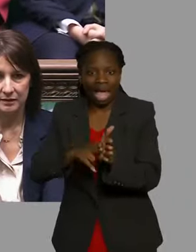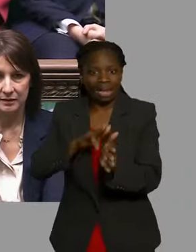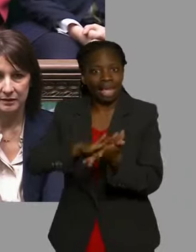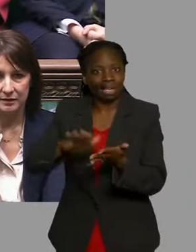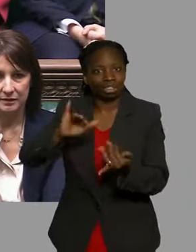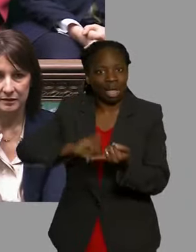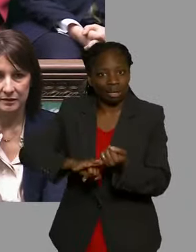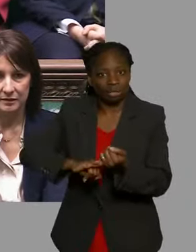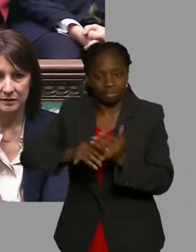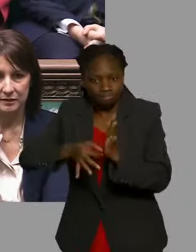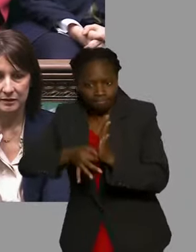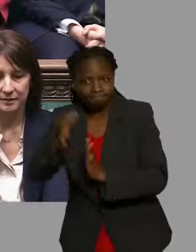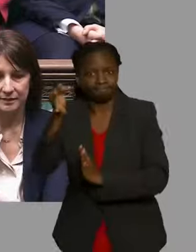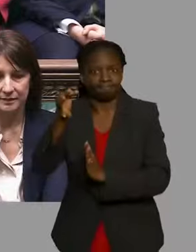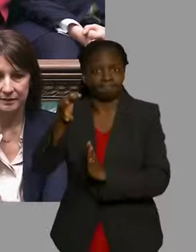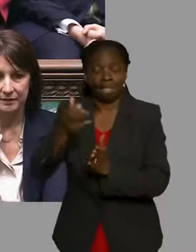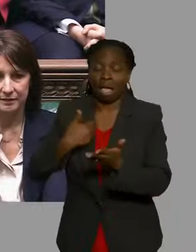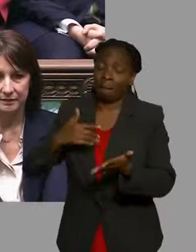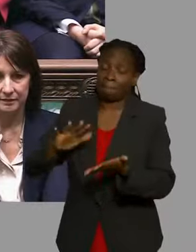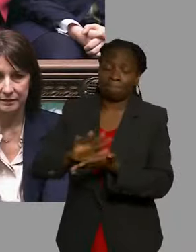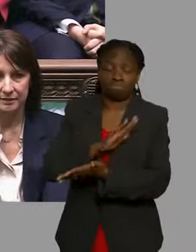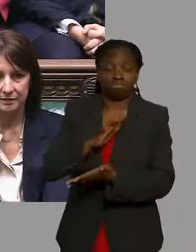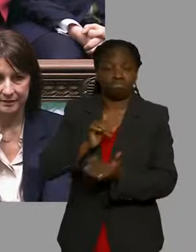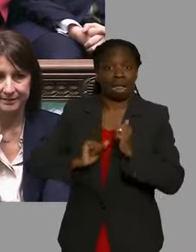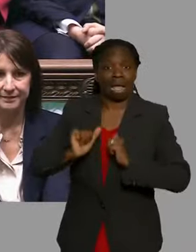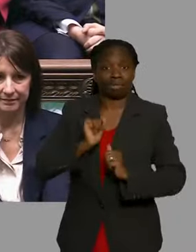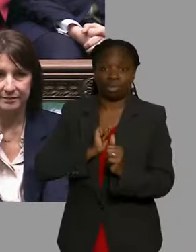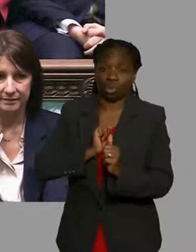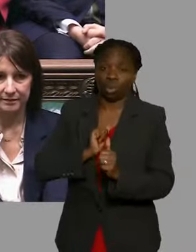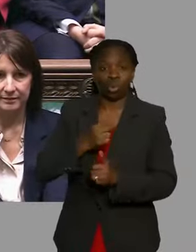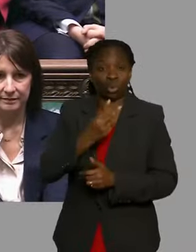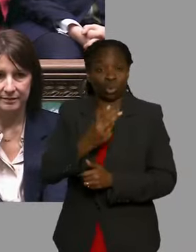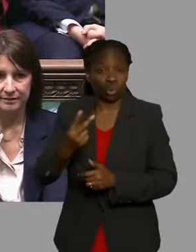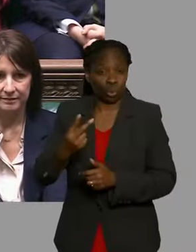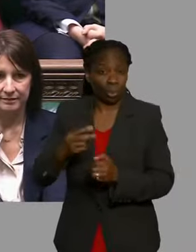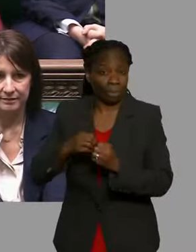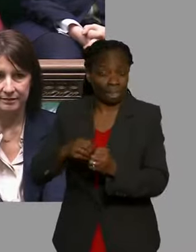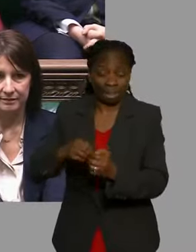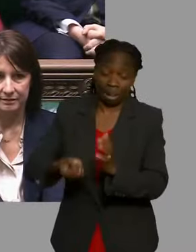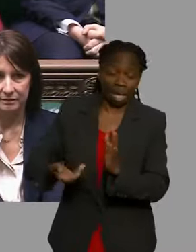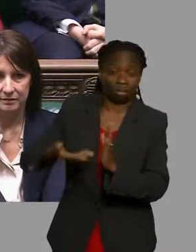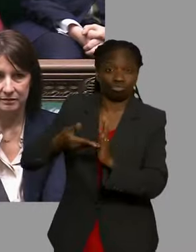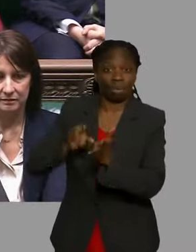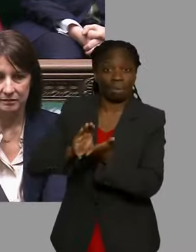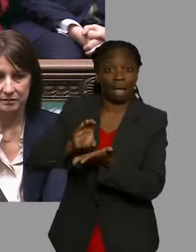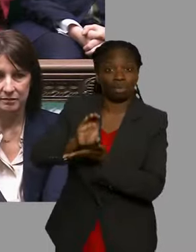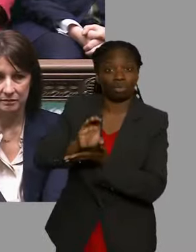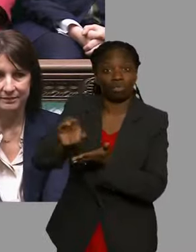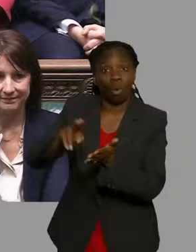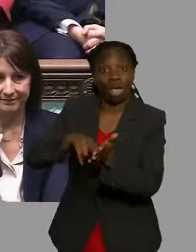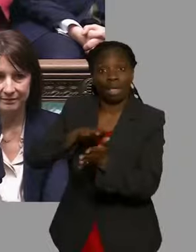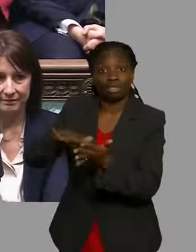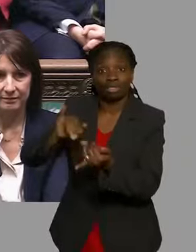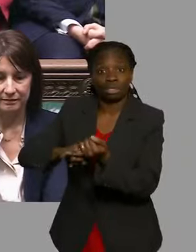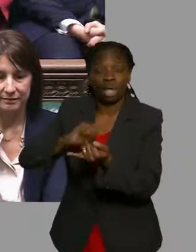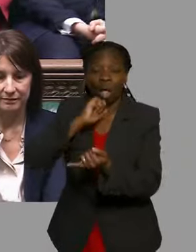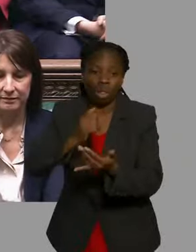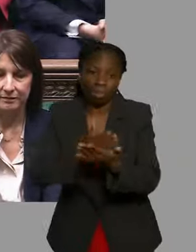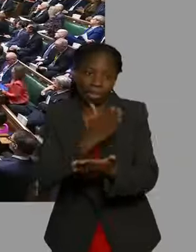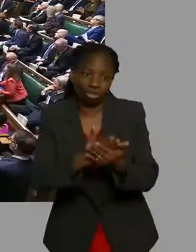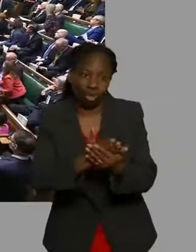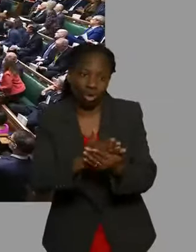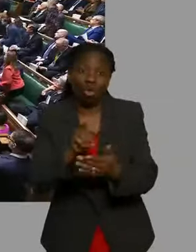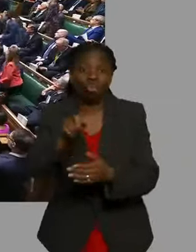billion to fix our NHS, and I will, of course, make sure she gets a meeting with the relevant minister to deal with the issues of concern to her